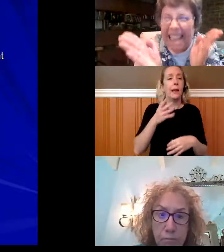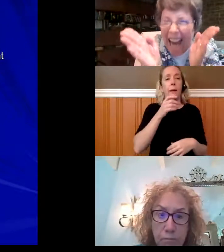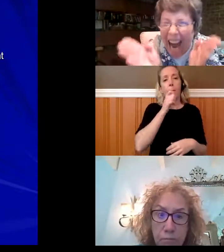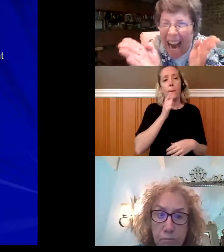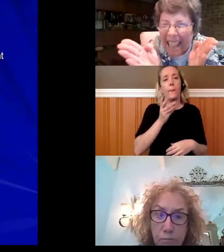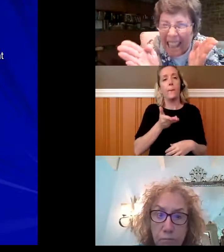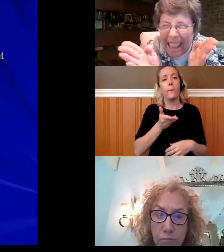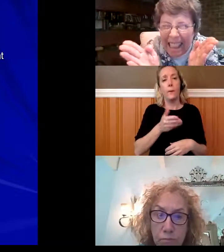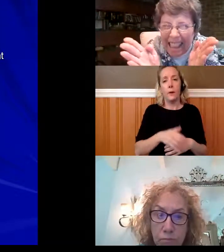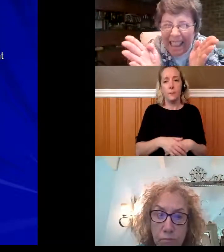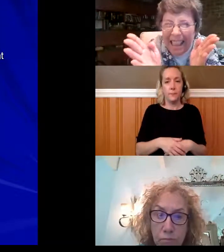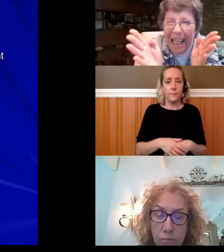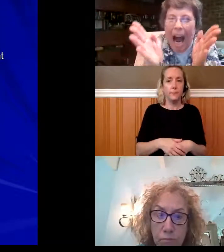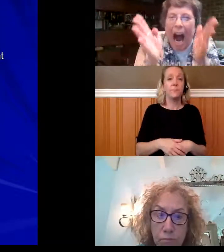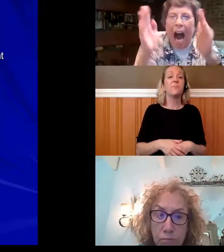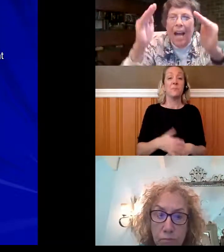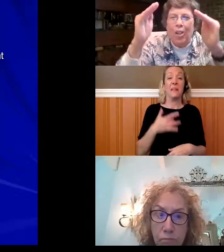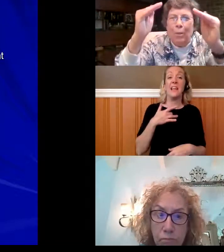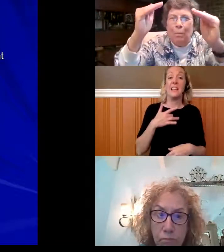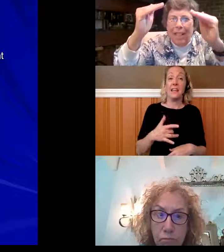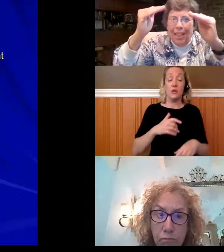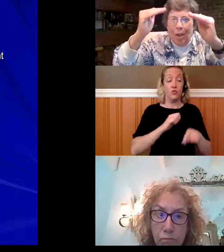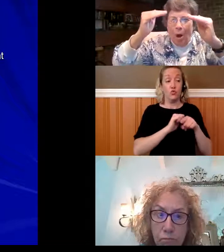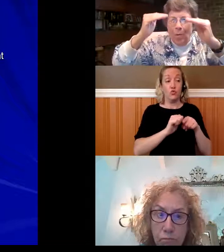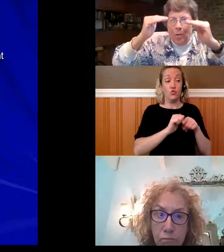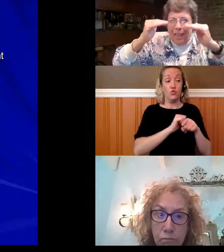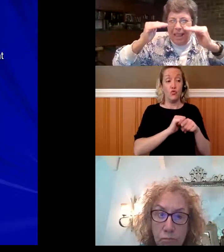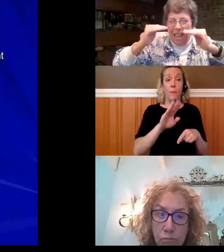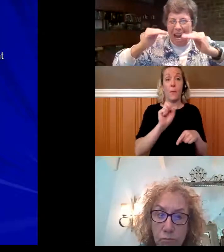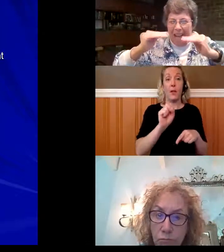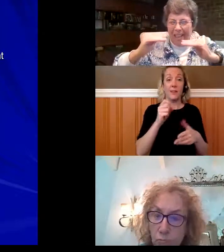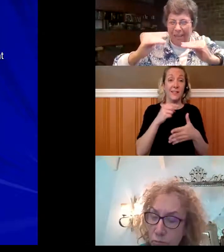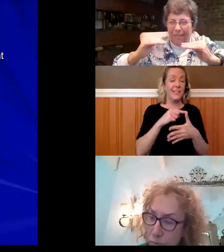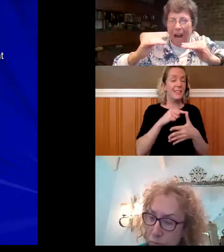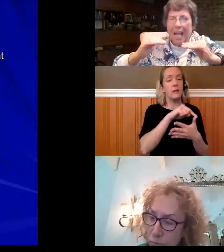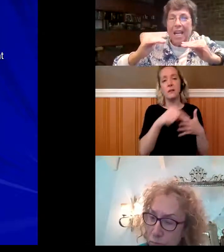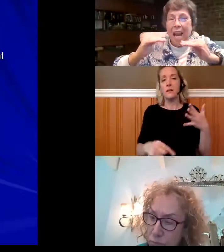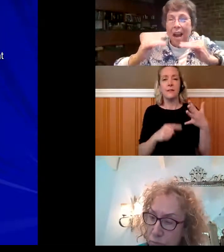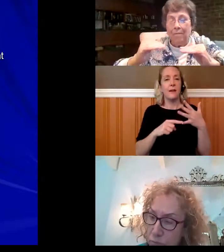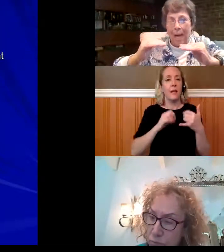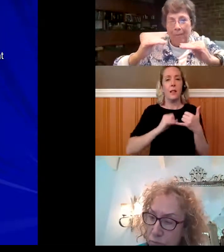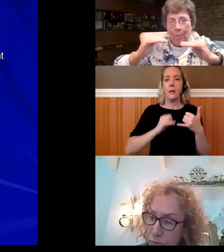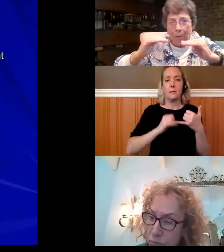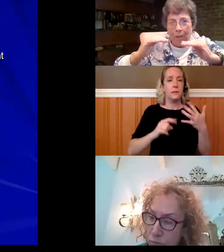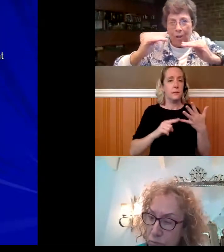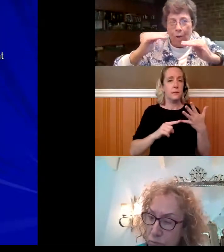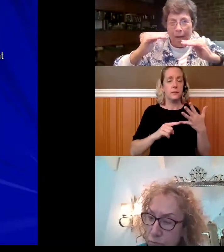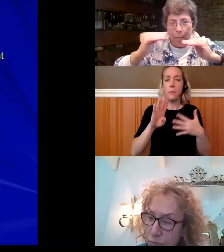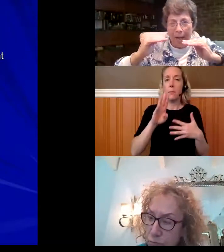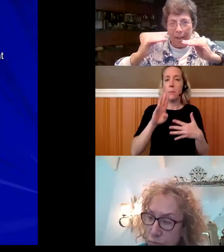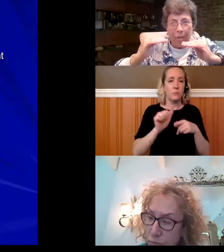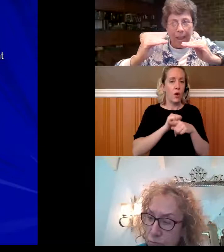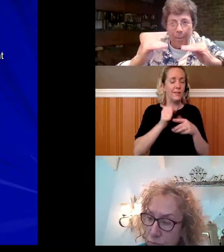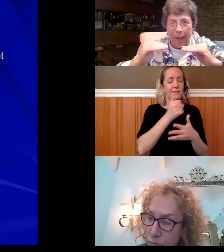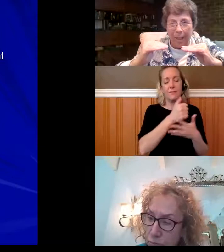do buses almost last. I never have a person try to practice using a bus until they've had lots